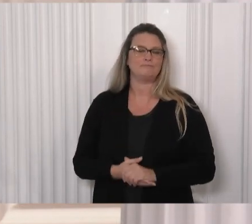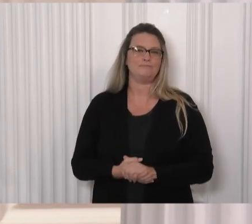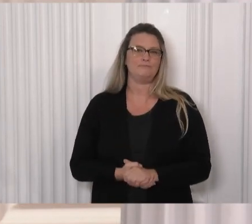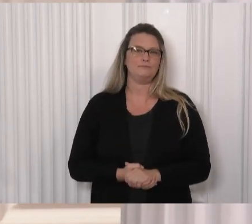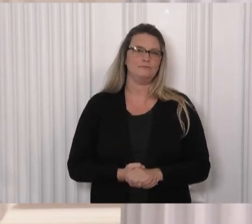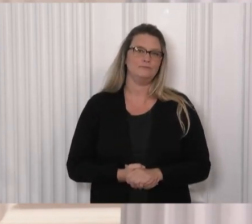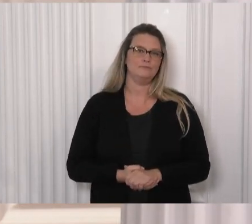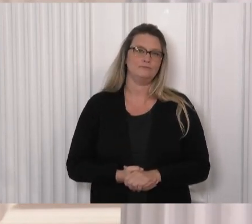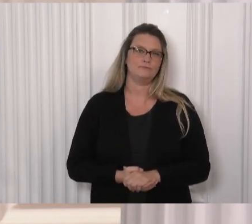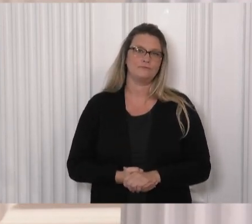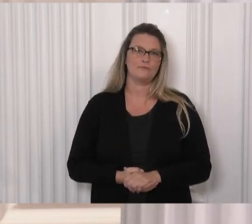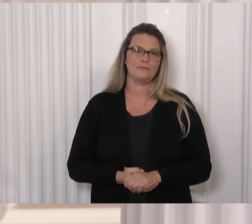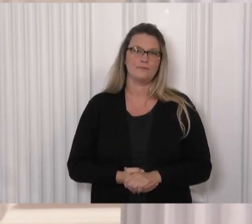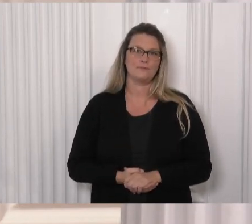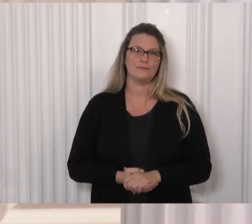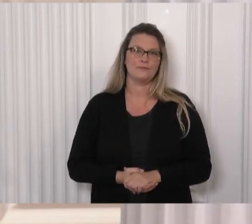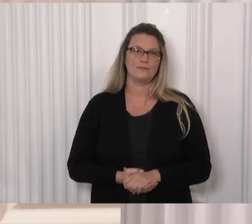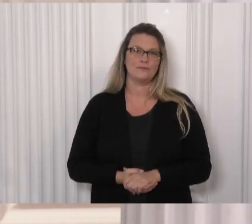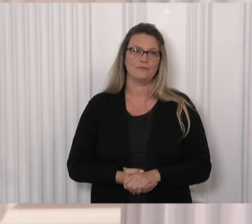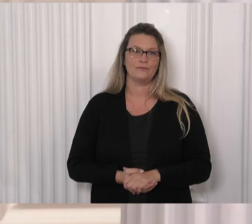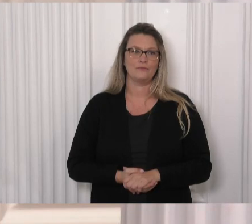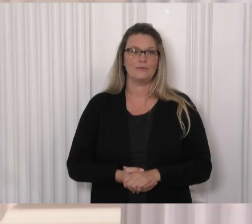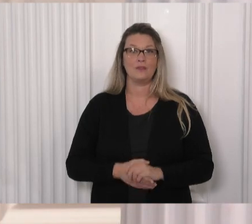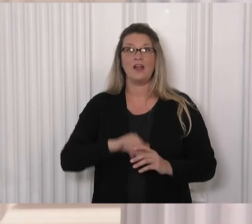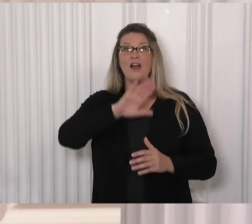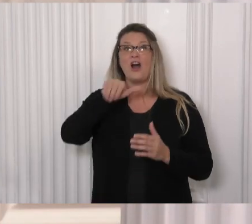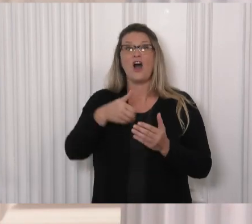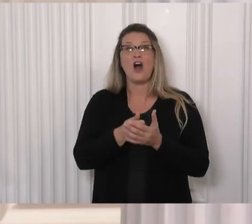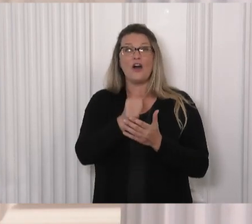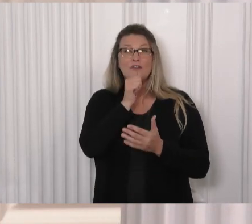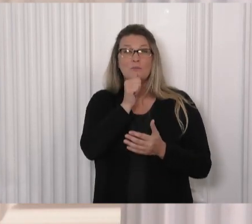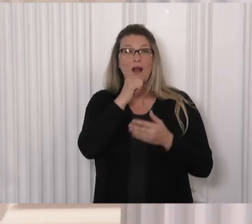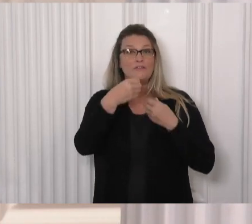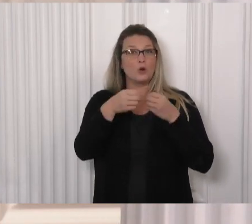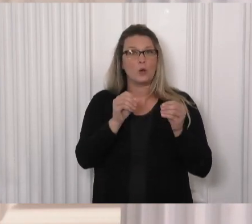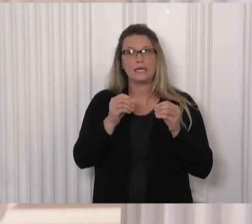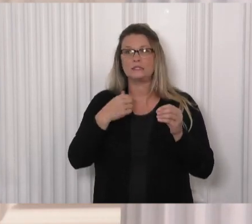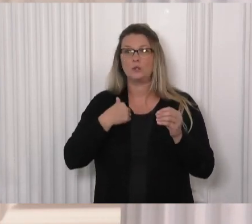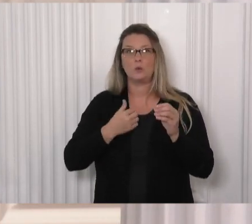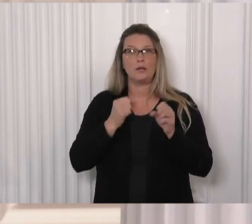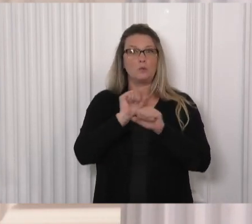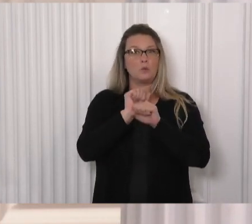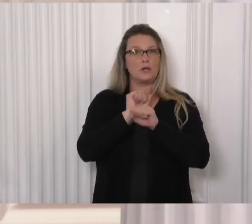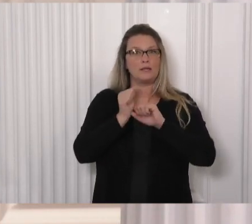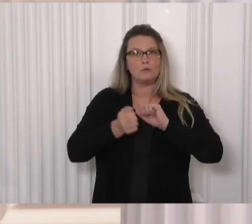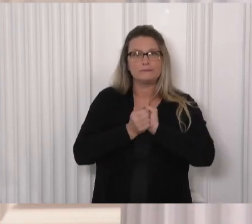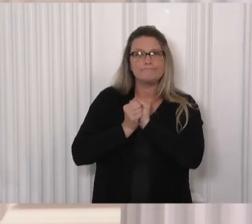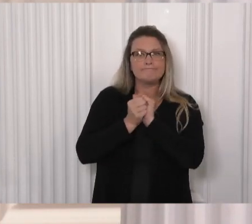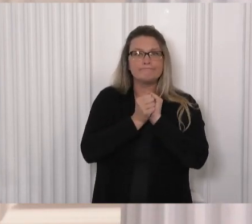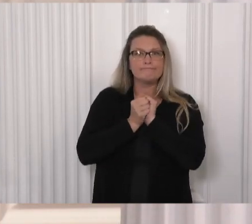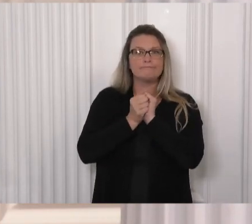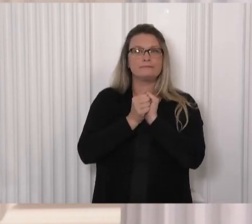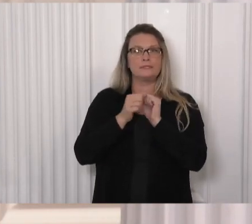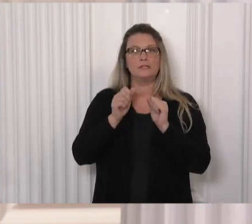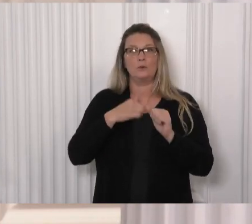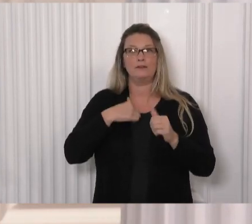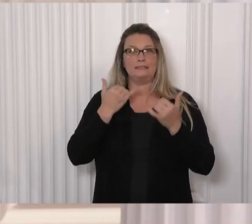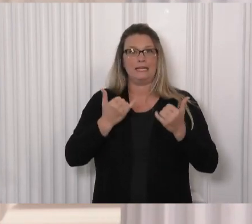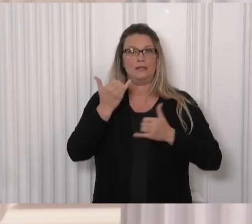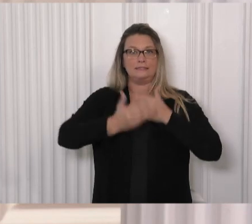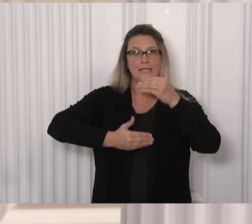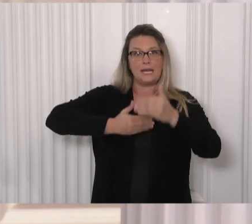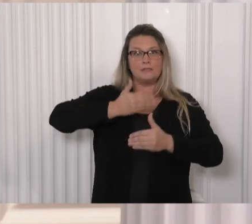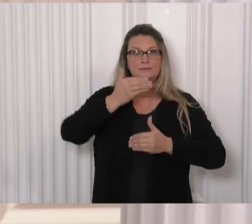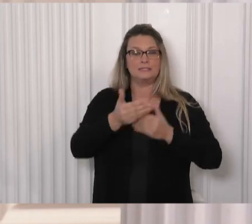We're working closely with all the private organizations to ramp up our capacity, and we have taken necessary steps to be able to increase